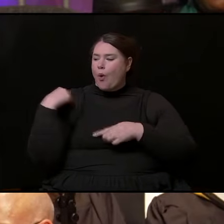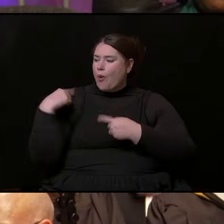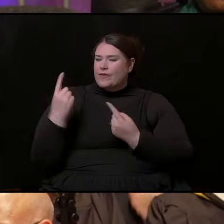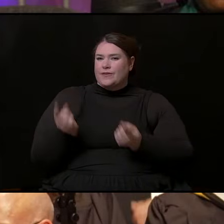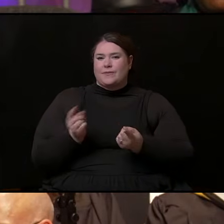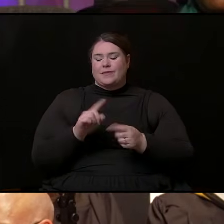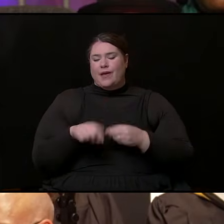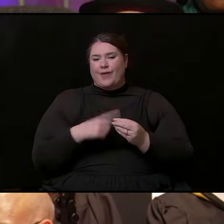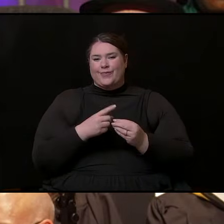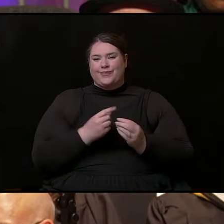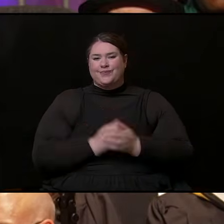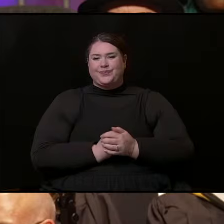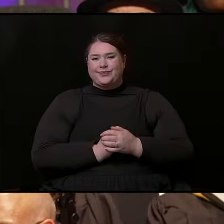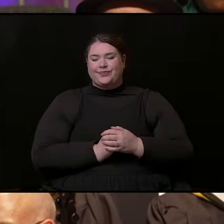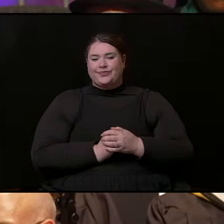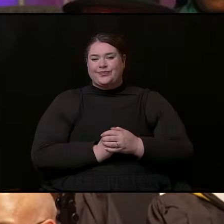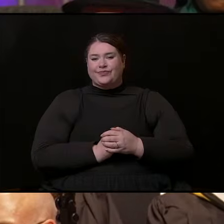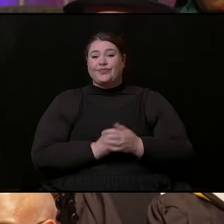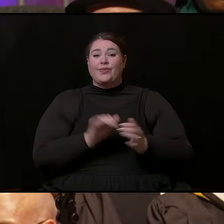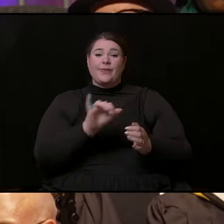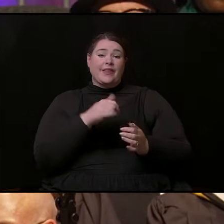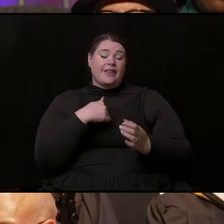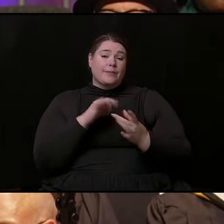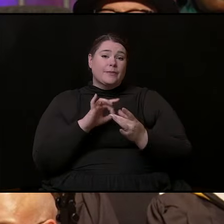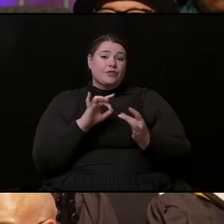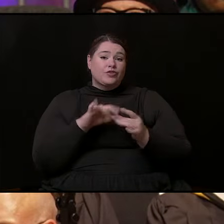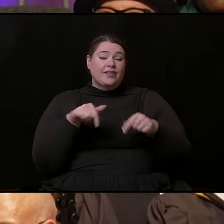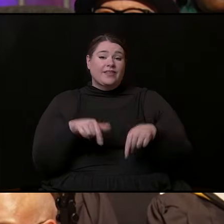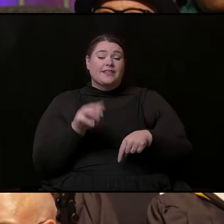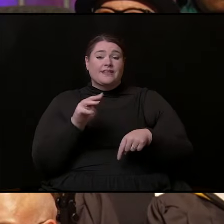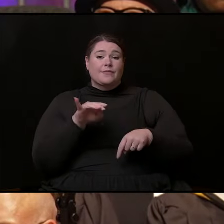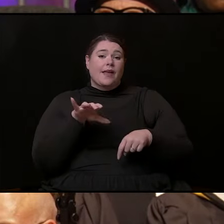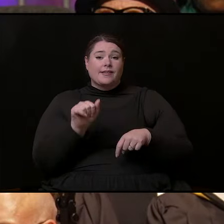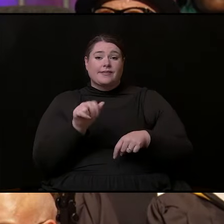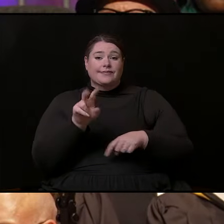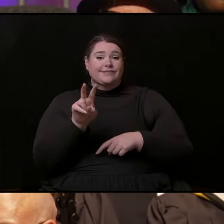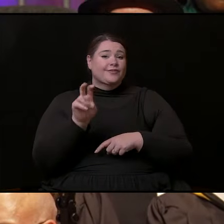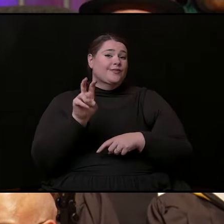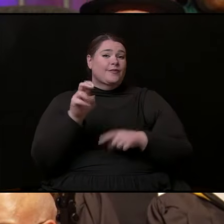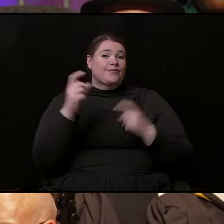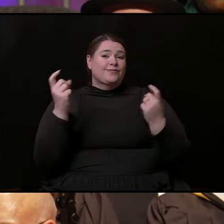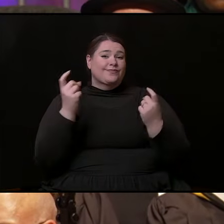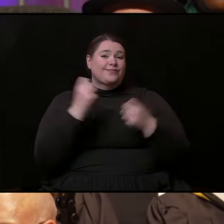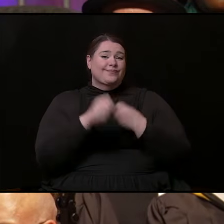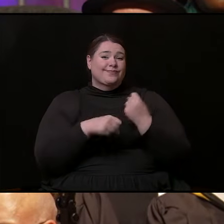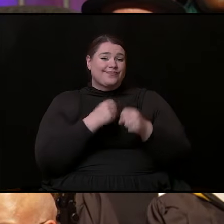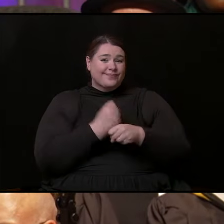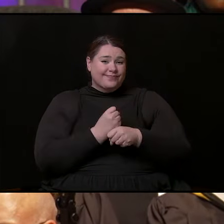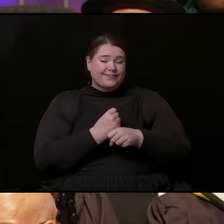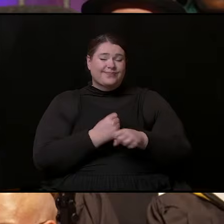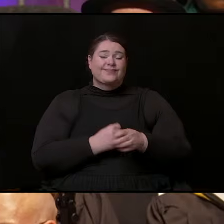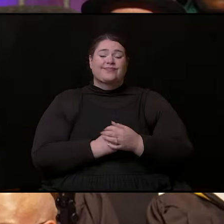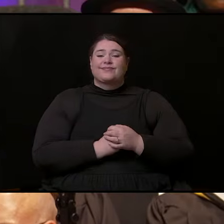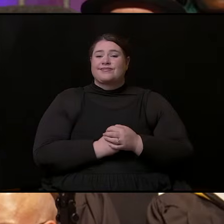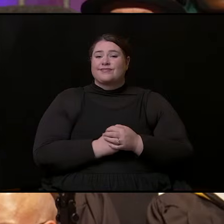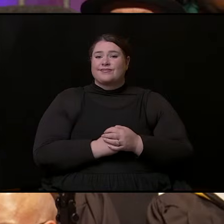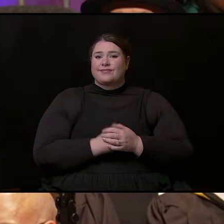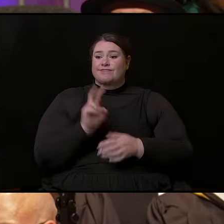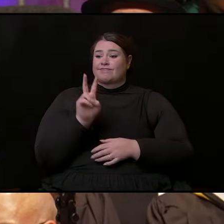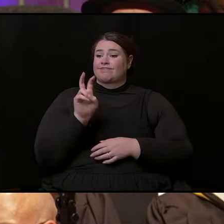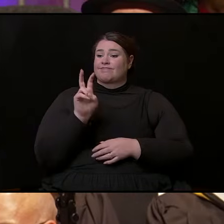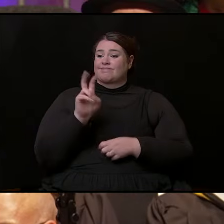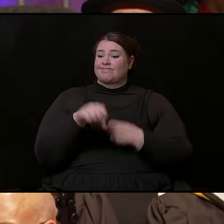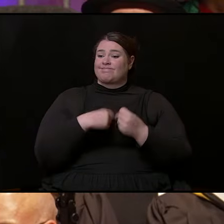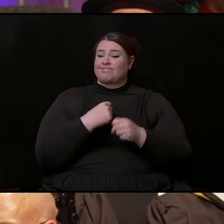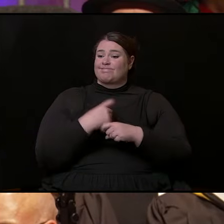have shared, this is MICA's bicentennial year, and for 200 years